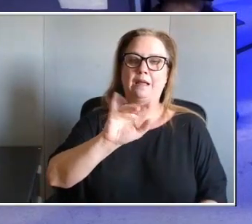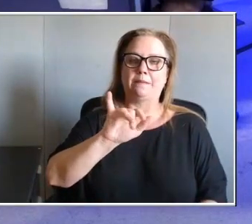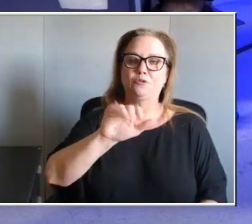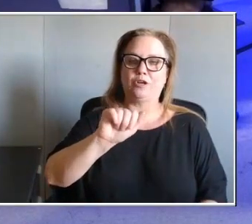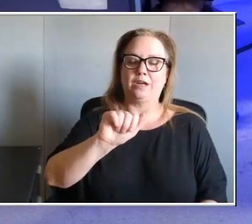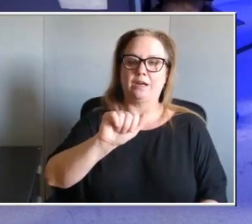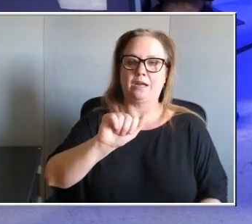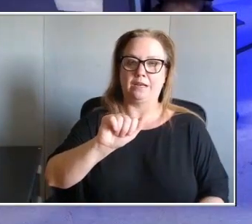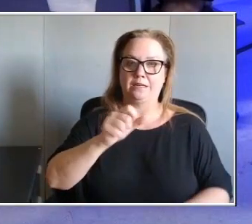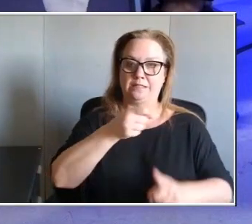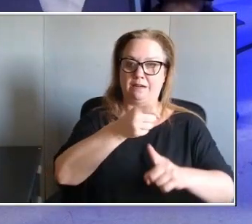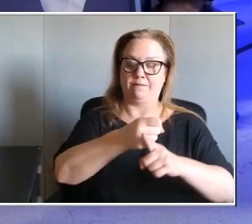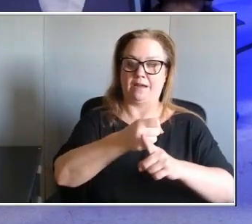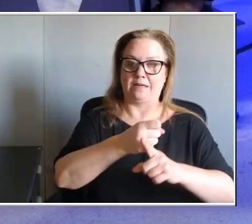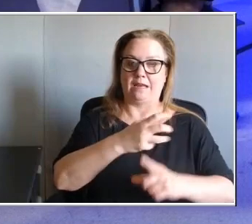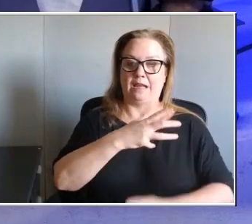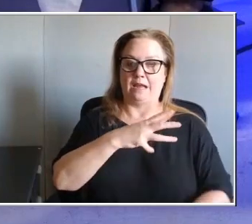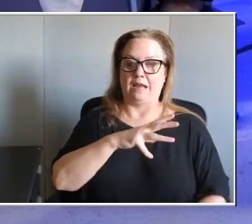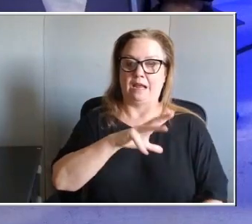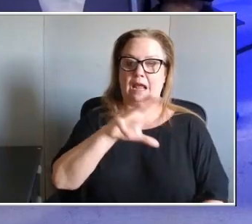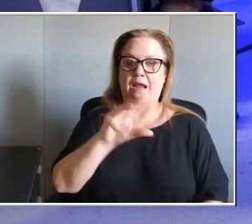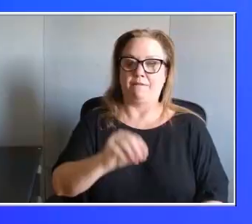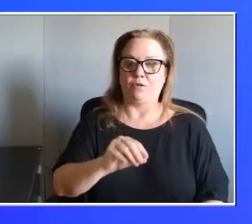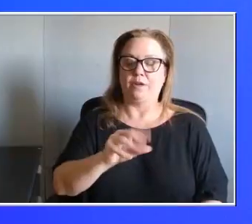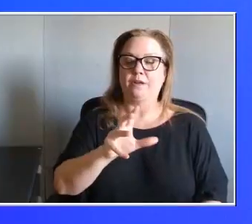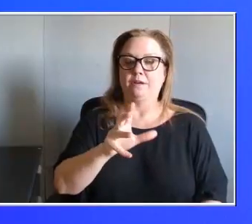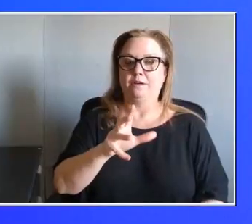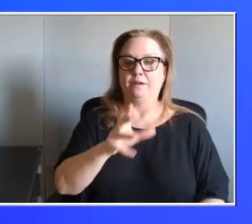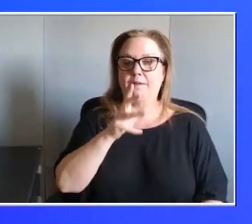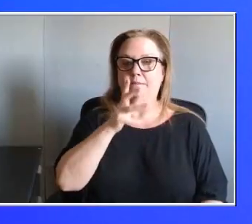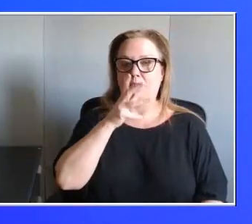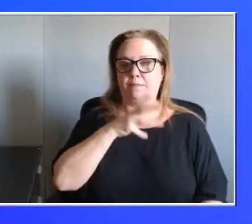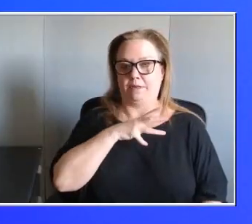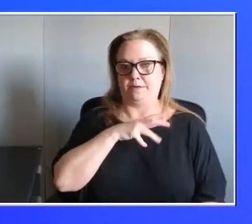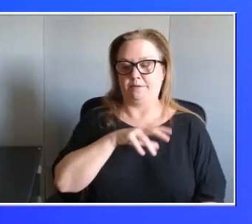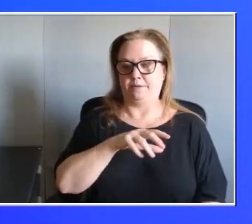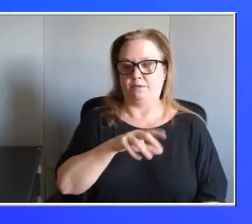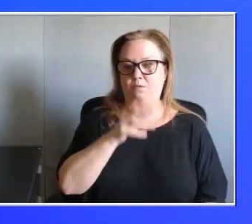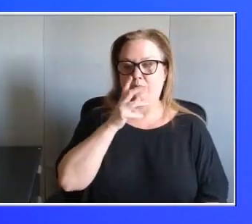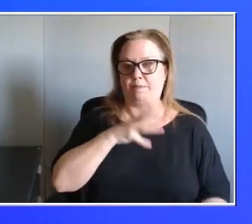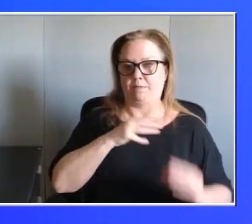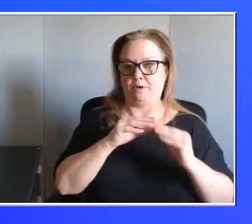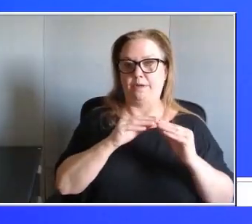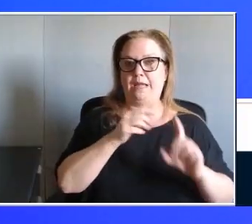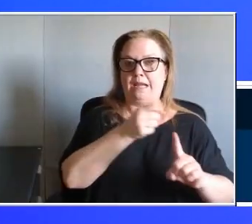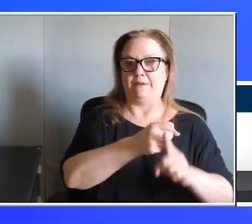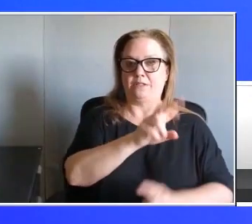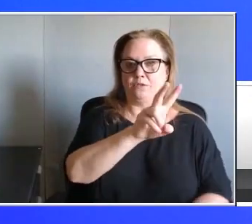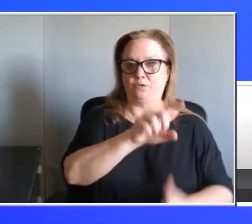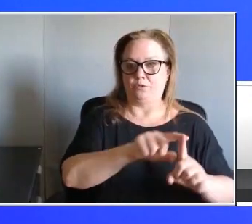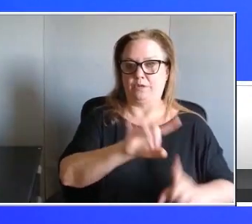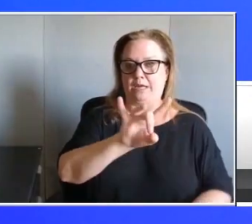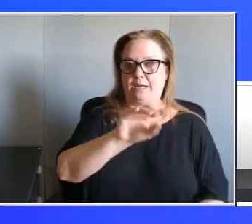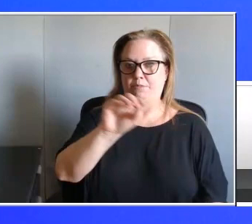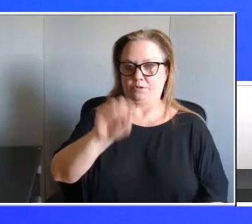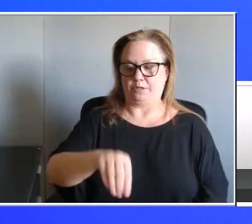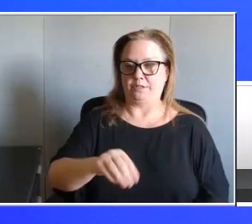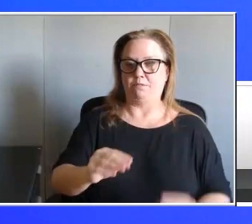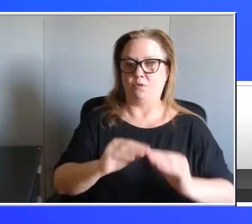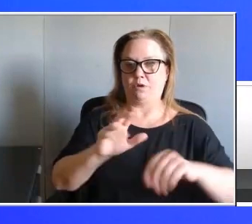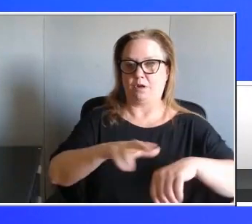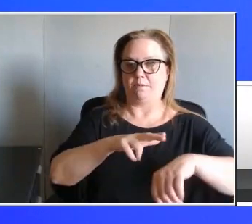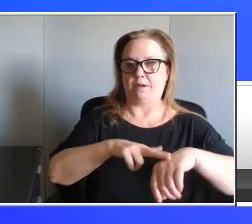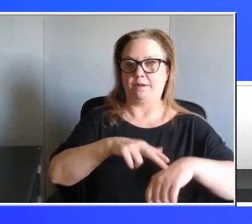African American women more? Yeah. So it affects about 2 to 8% of all pregnancies. It is a little bit more common in our Black